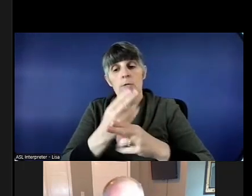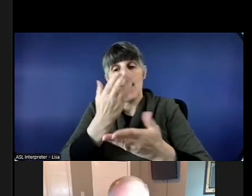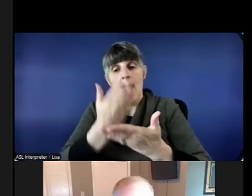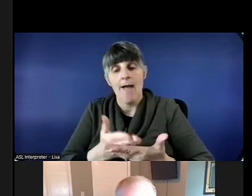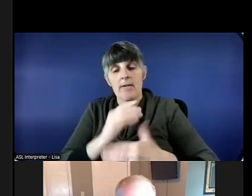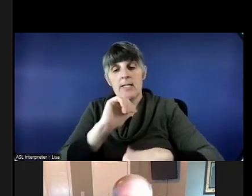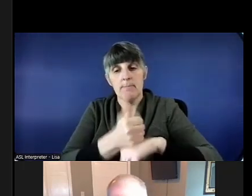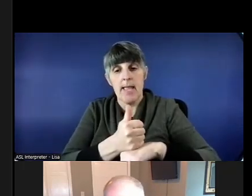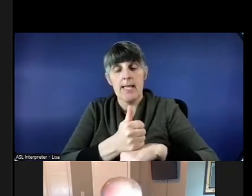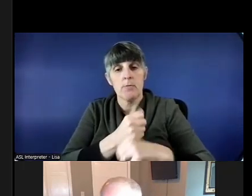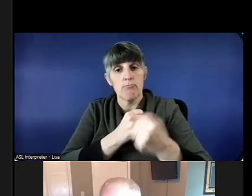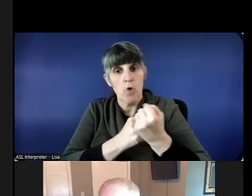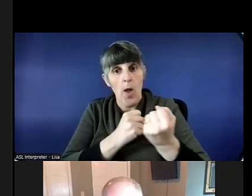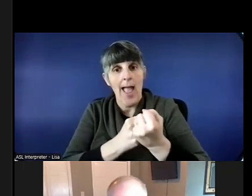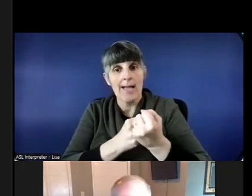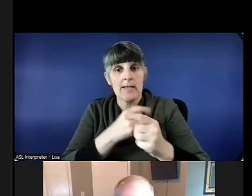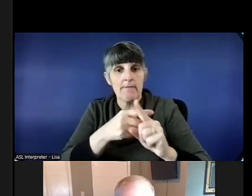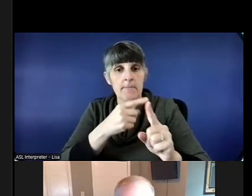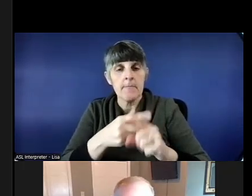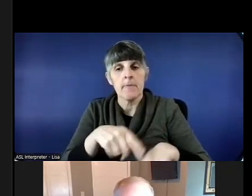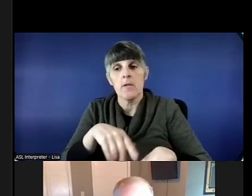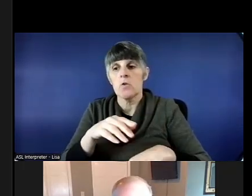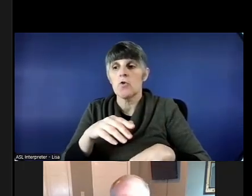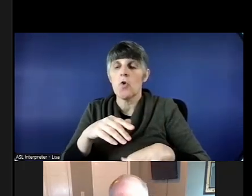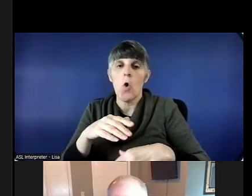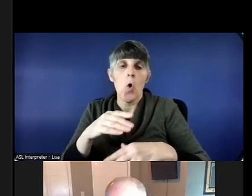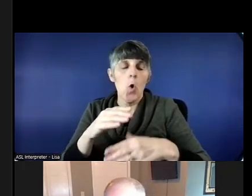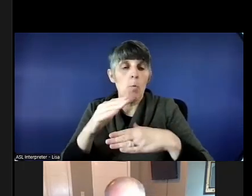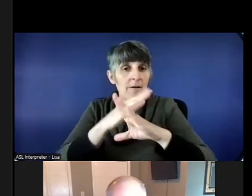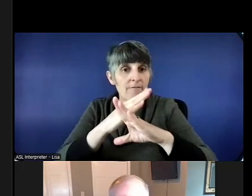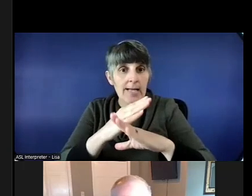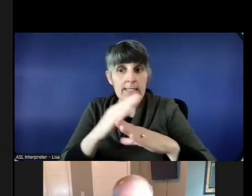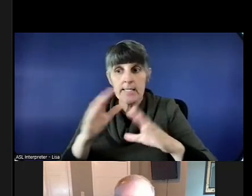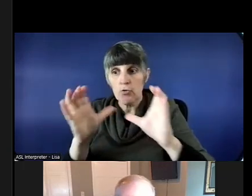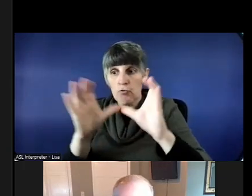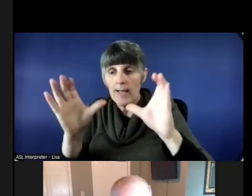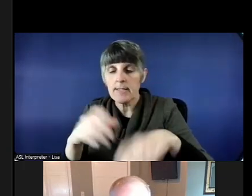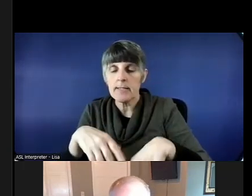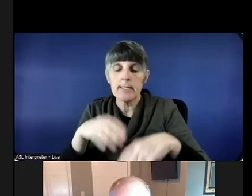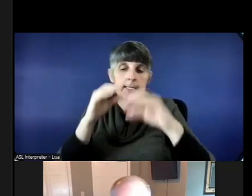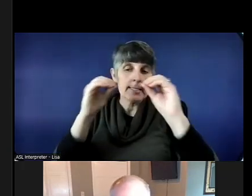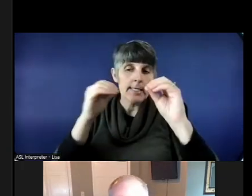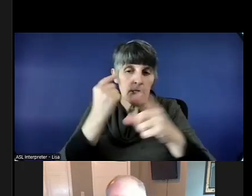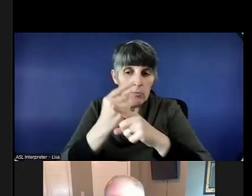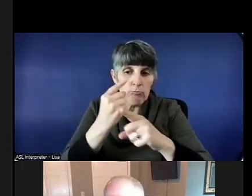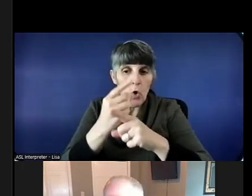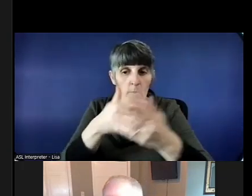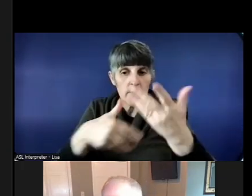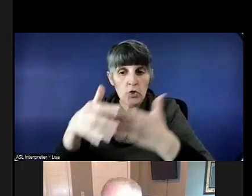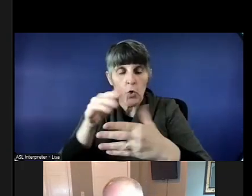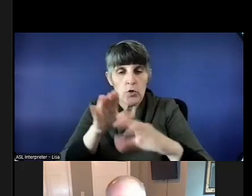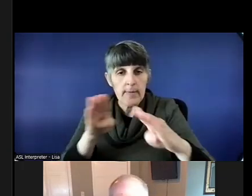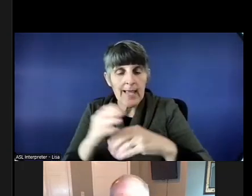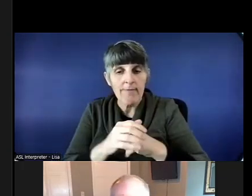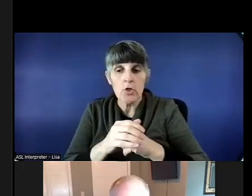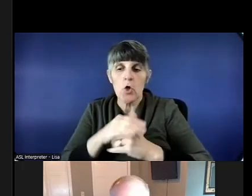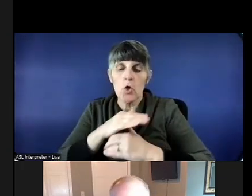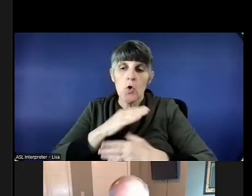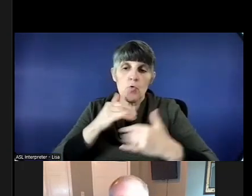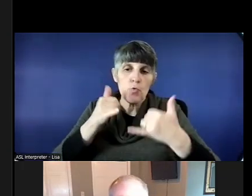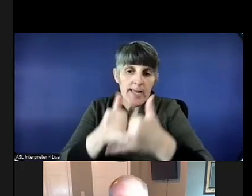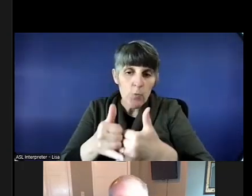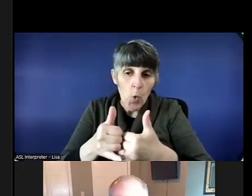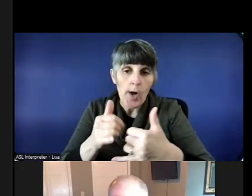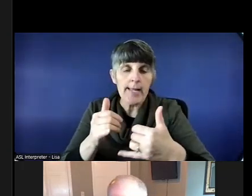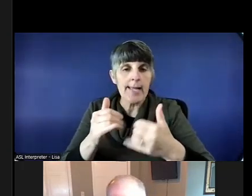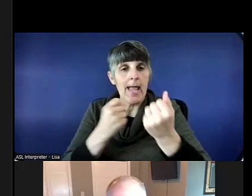proactive responses. So preventing conditions that lead to a crisis, teaching appropriate pro-social behaviors, rewarding and